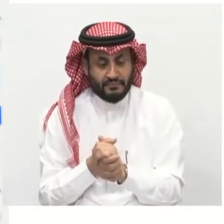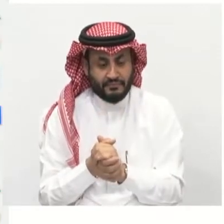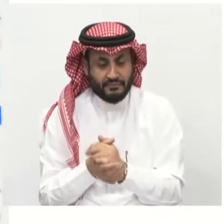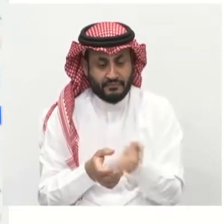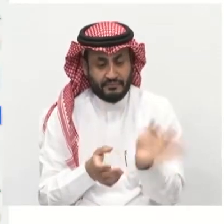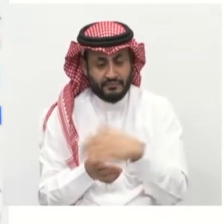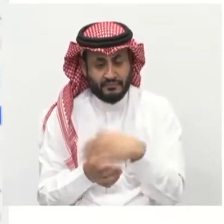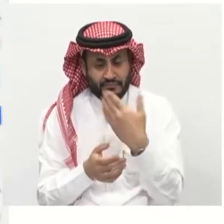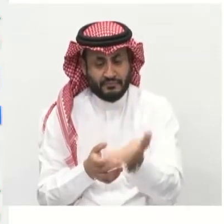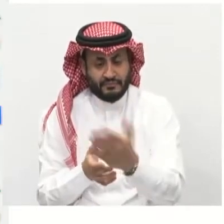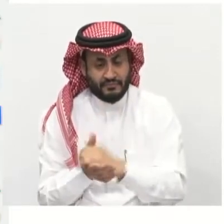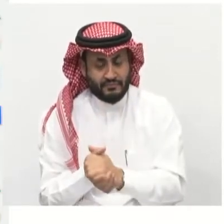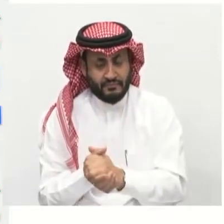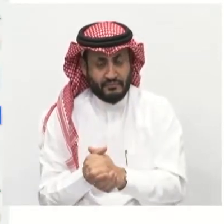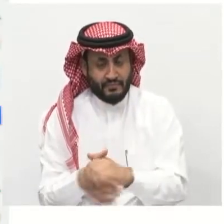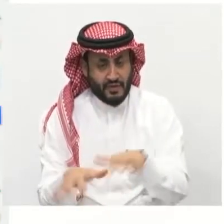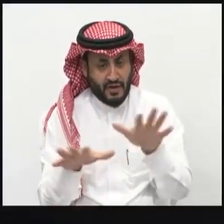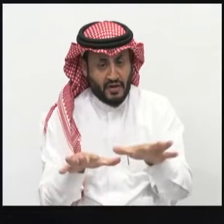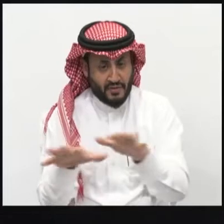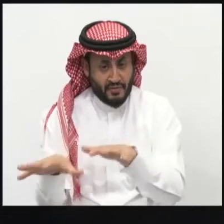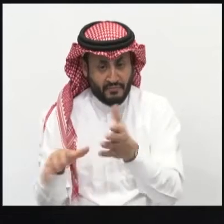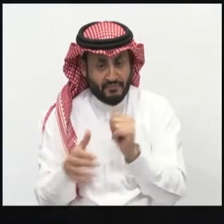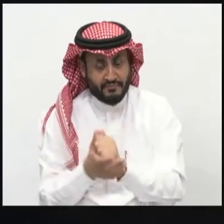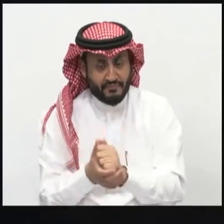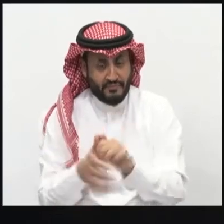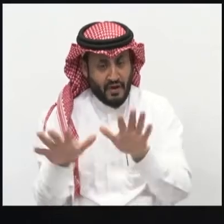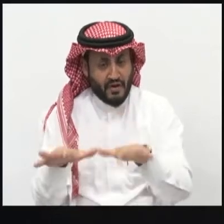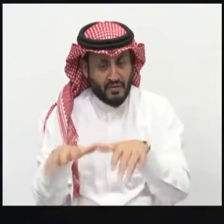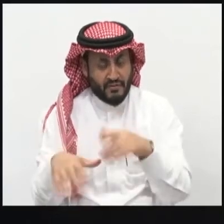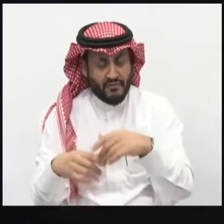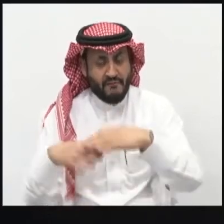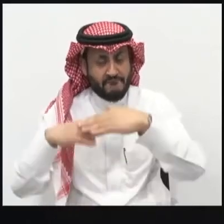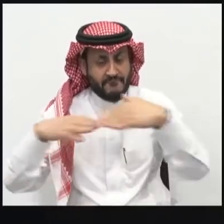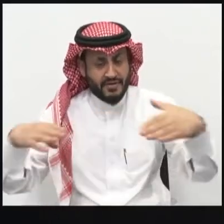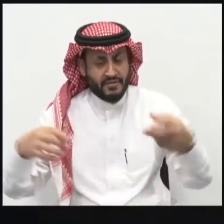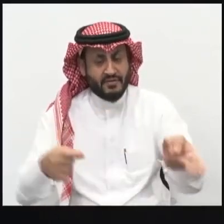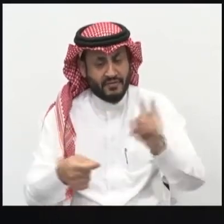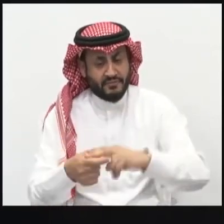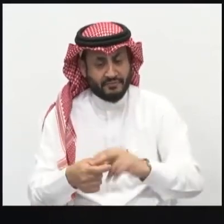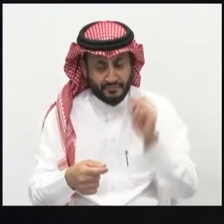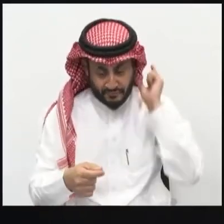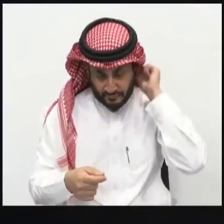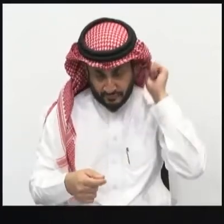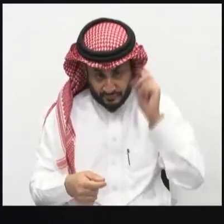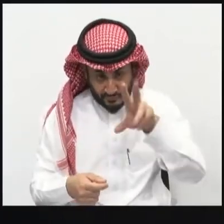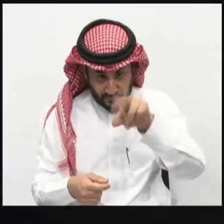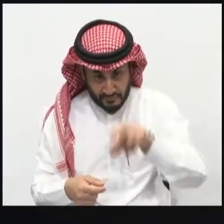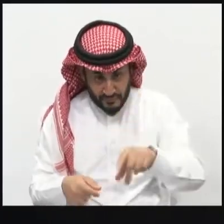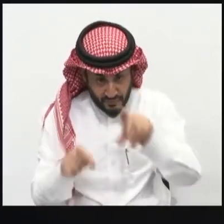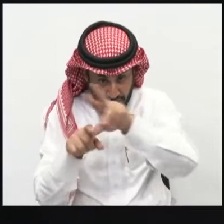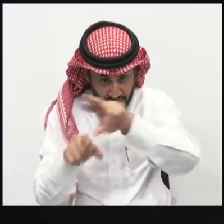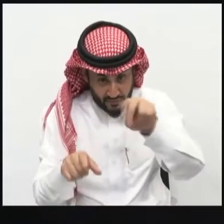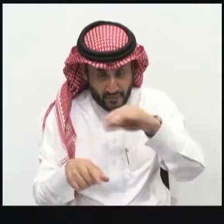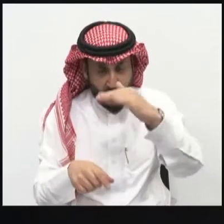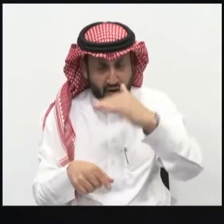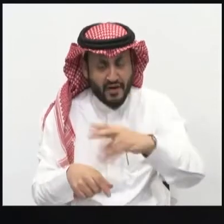Now let's count in tens. Let's count the first row. And since all of them are stacked, we know that